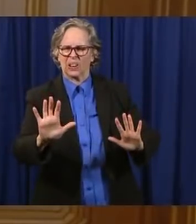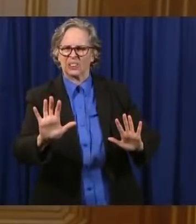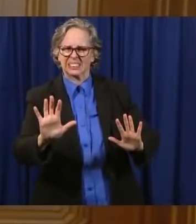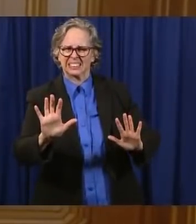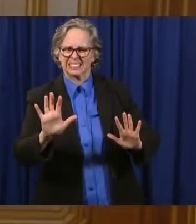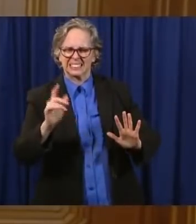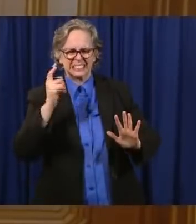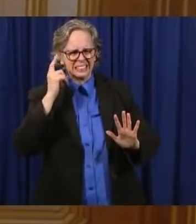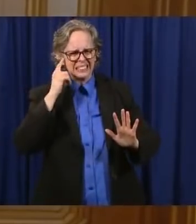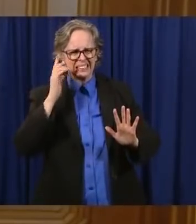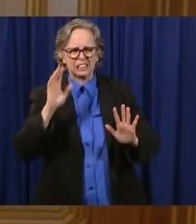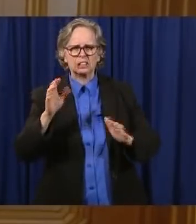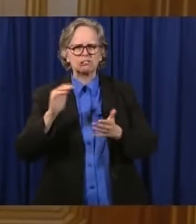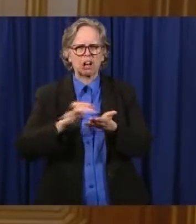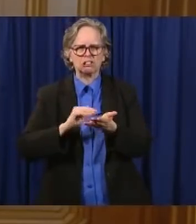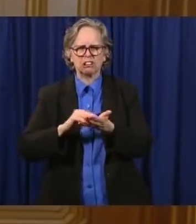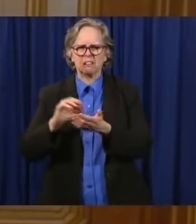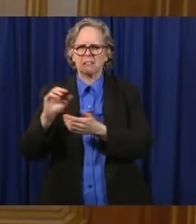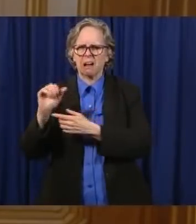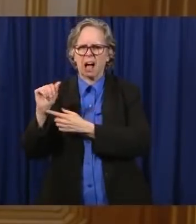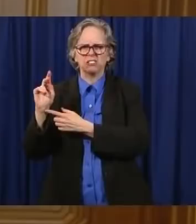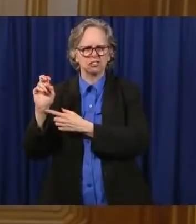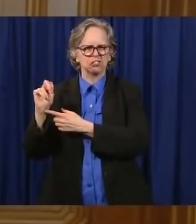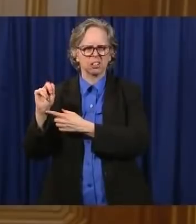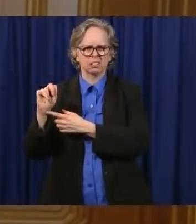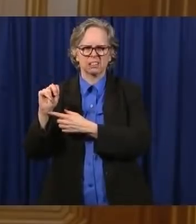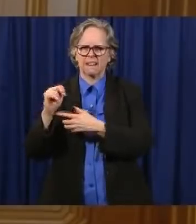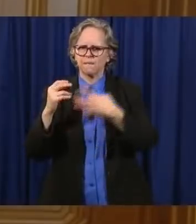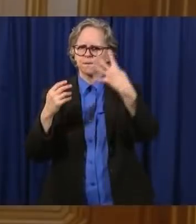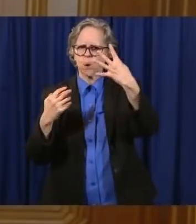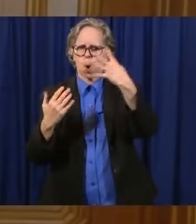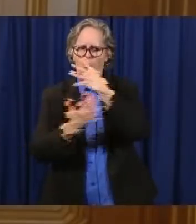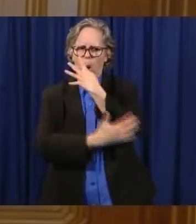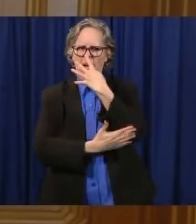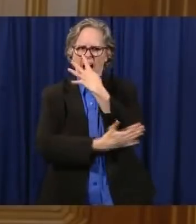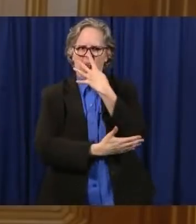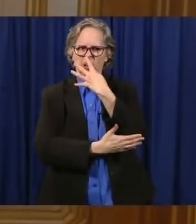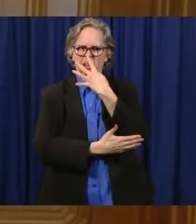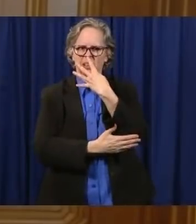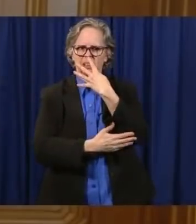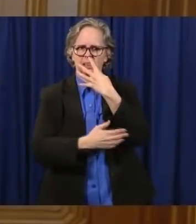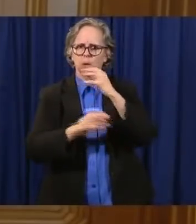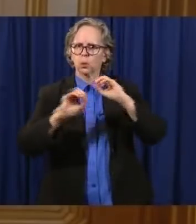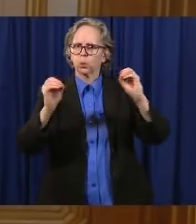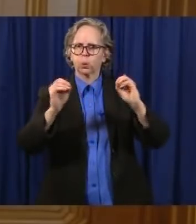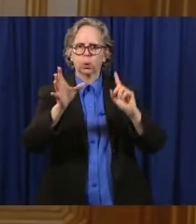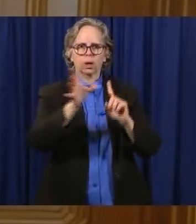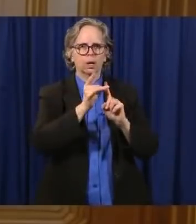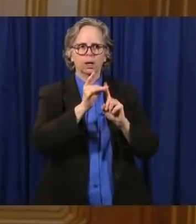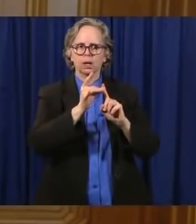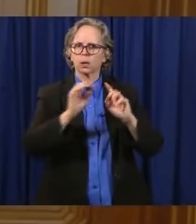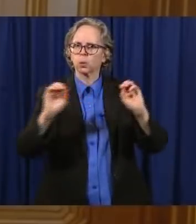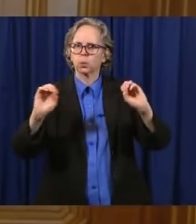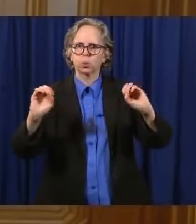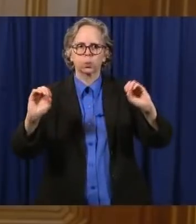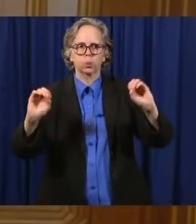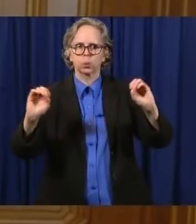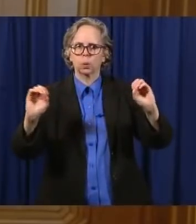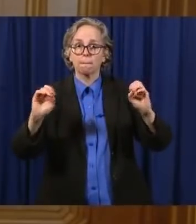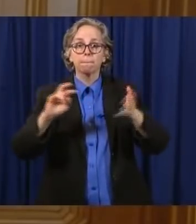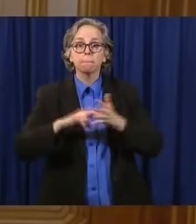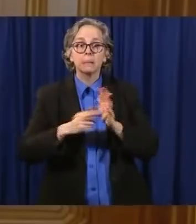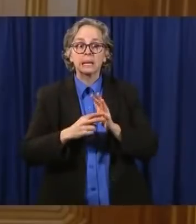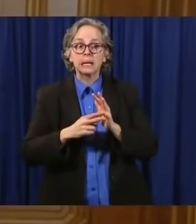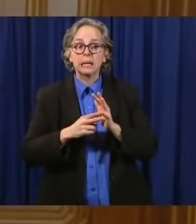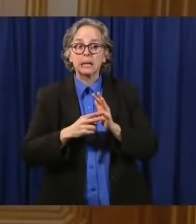4 counties that we don't have a positive in. I would be shocked if the